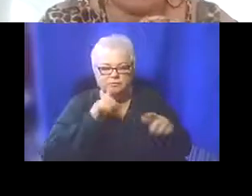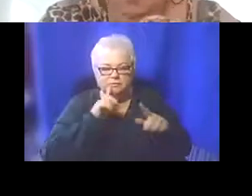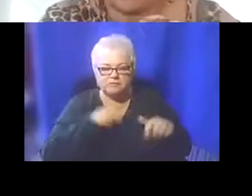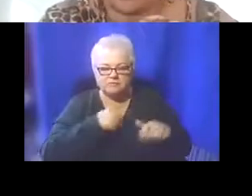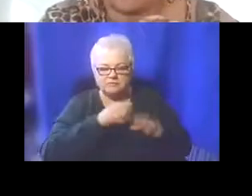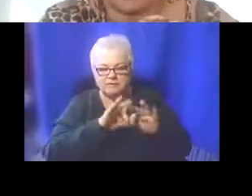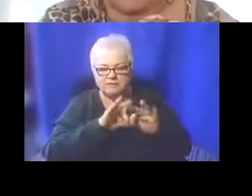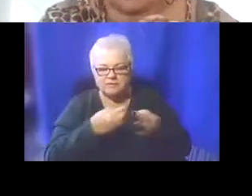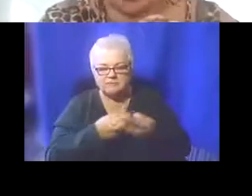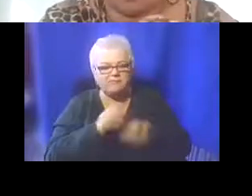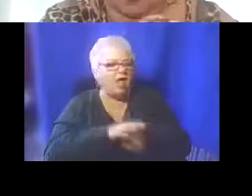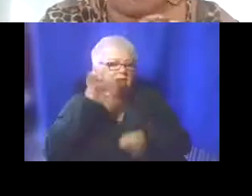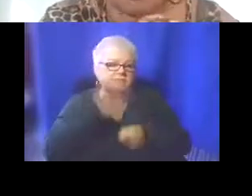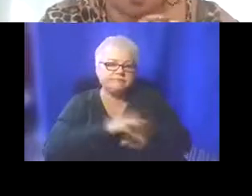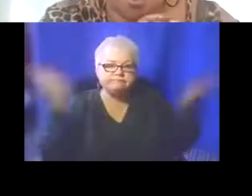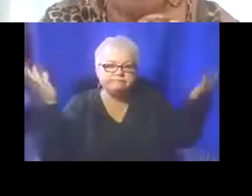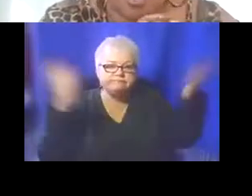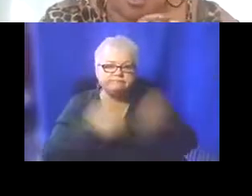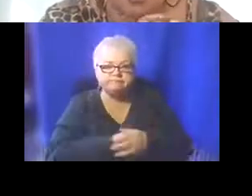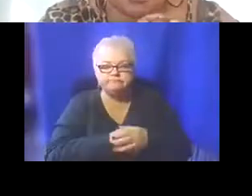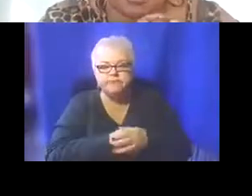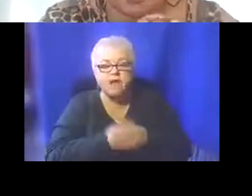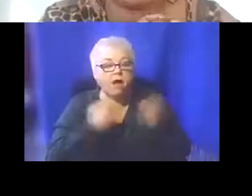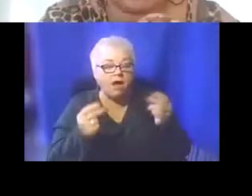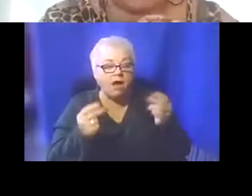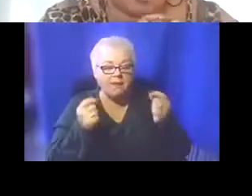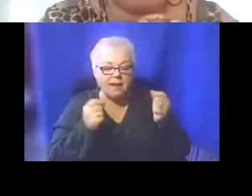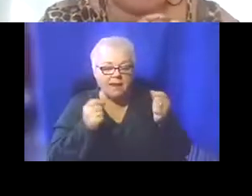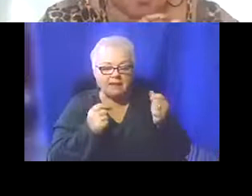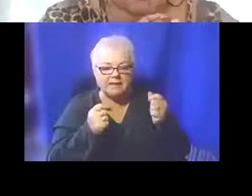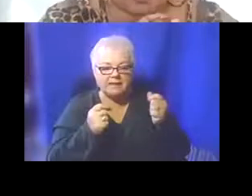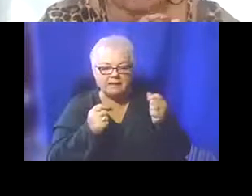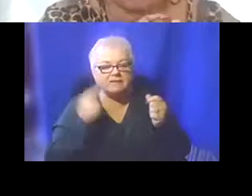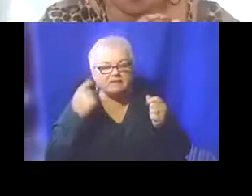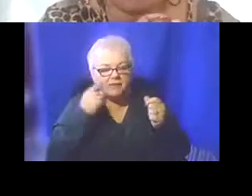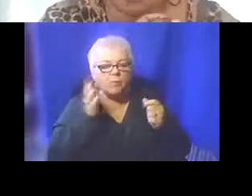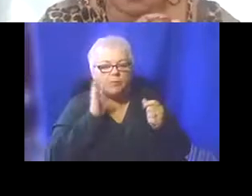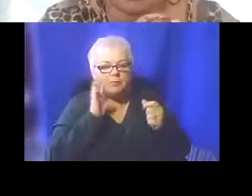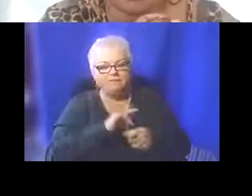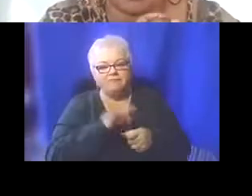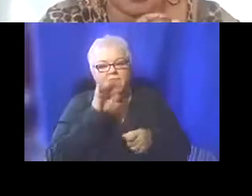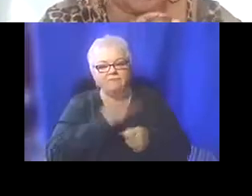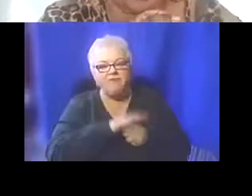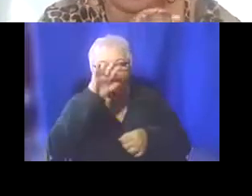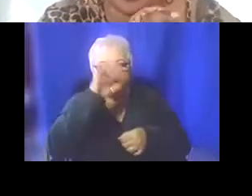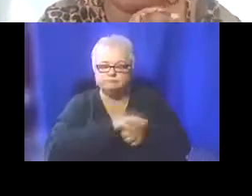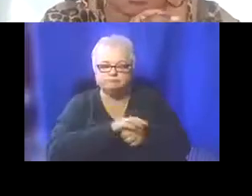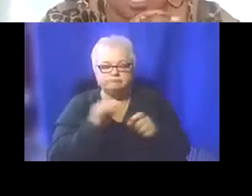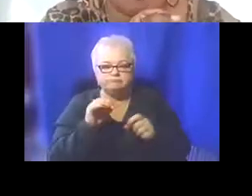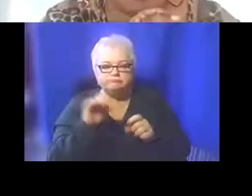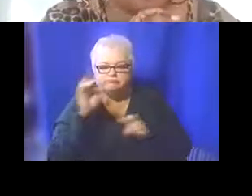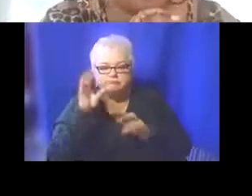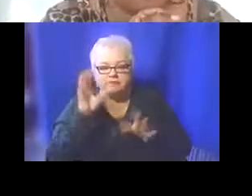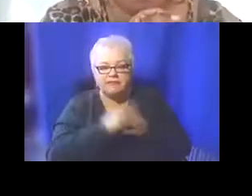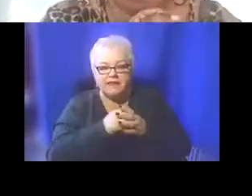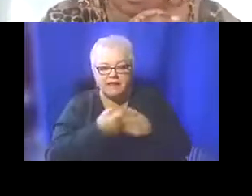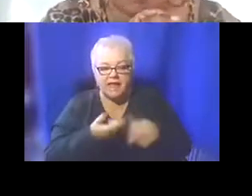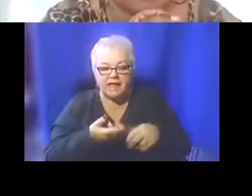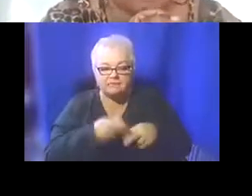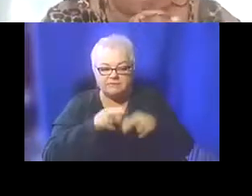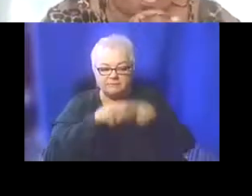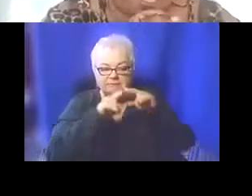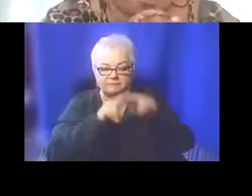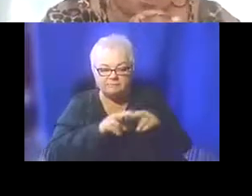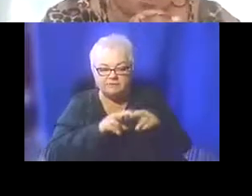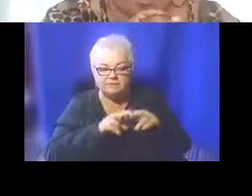family was violence. And so they automatically anticipated violence. So they automatically got amped up to argue